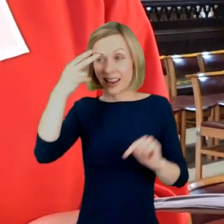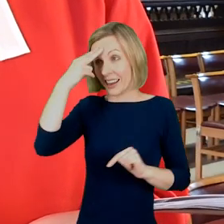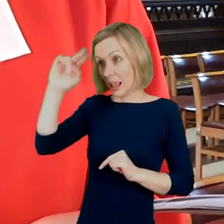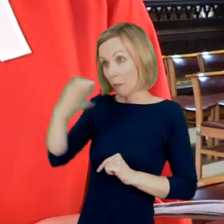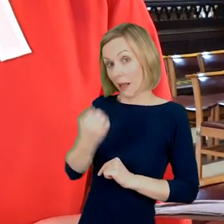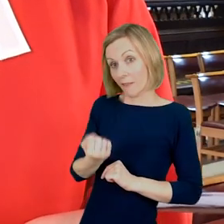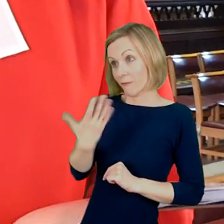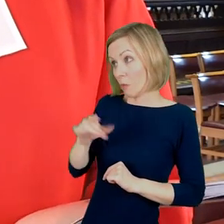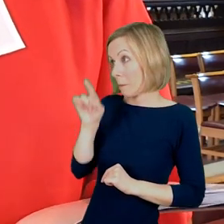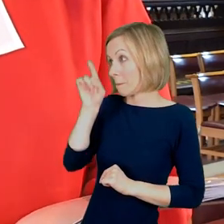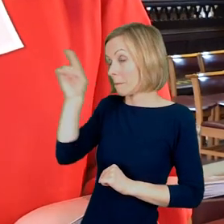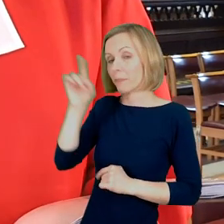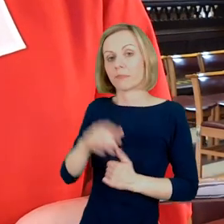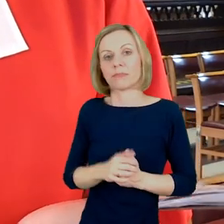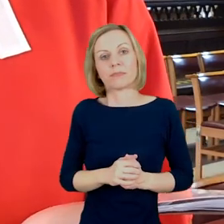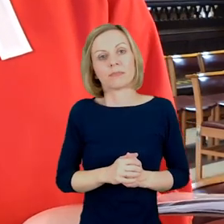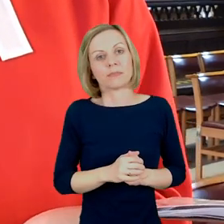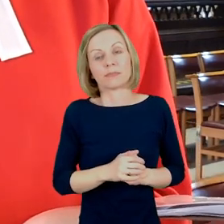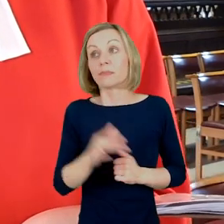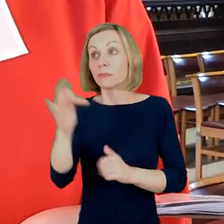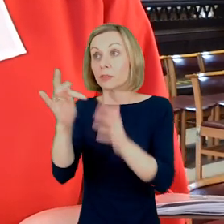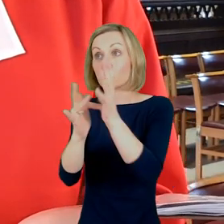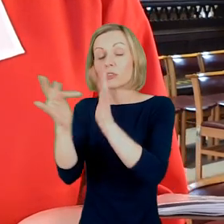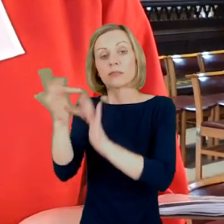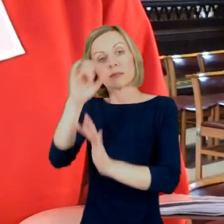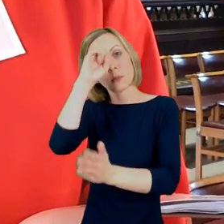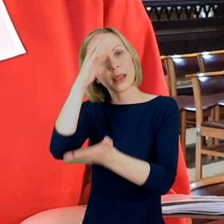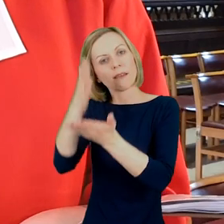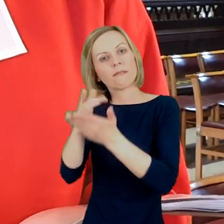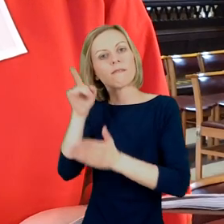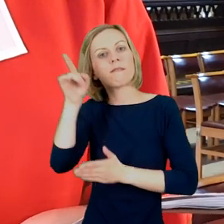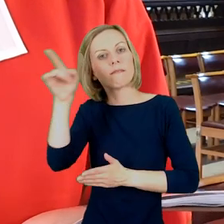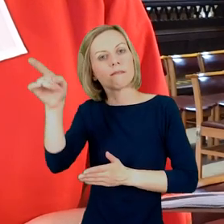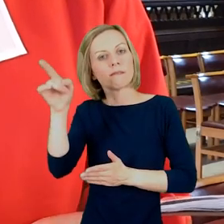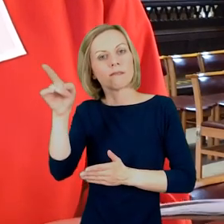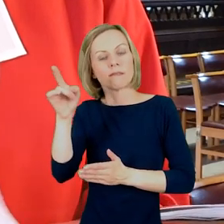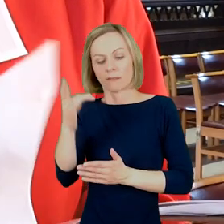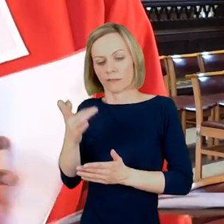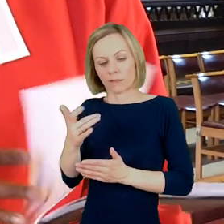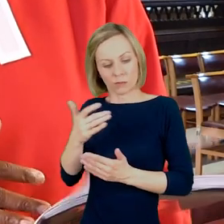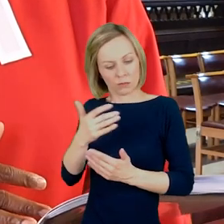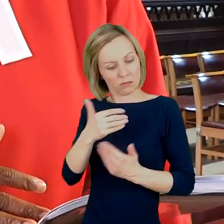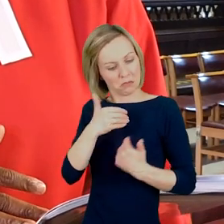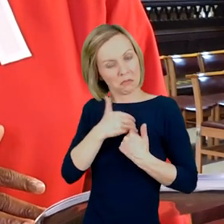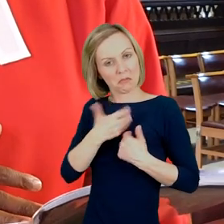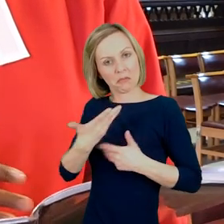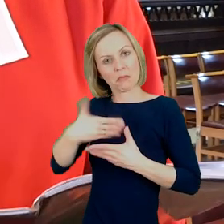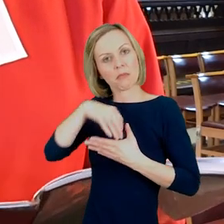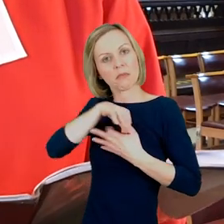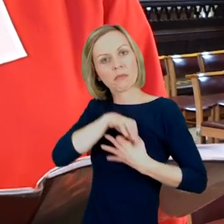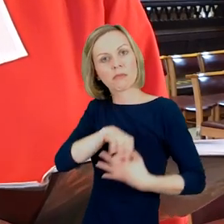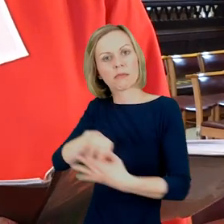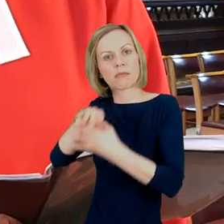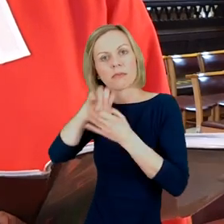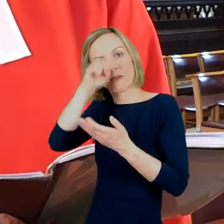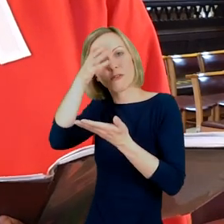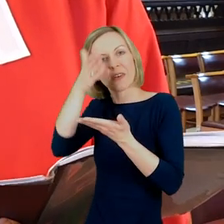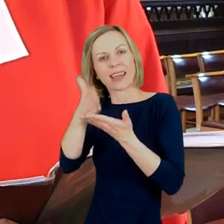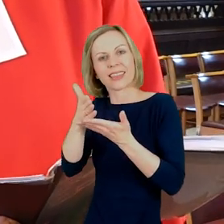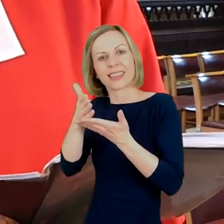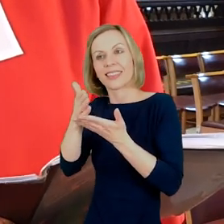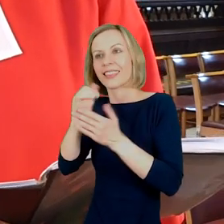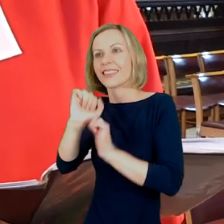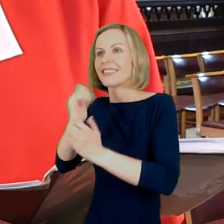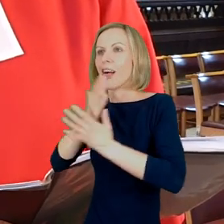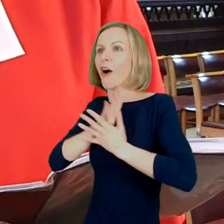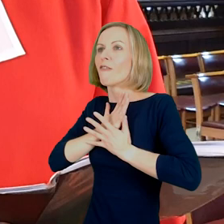named. We believe in God the Son, who lives in our hearts through faith and fills us